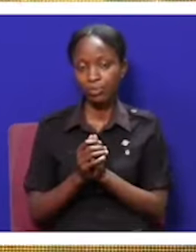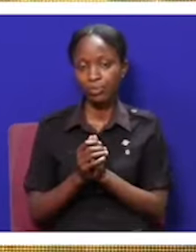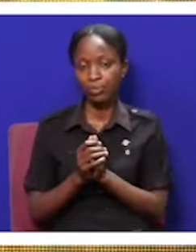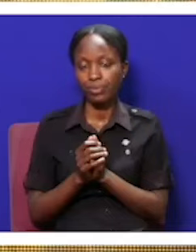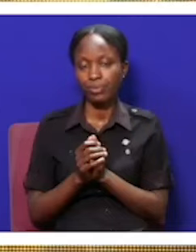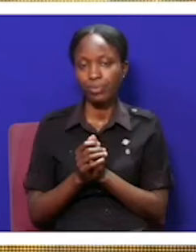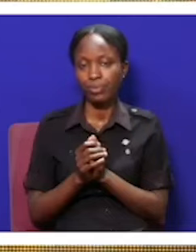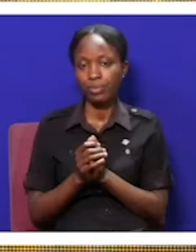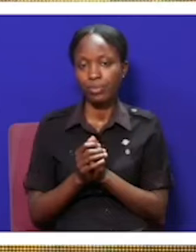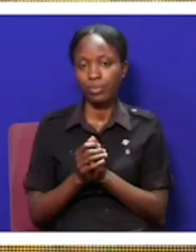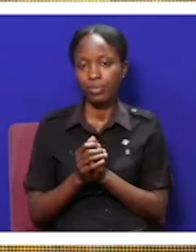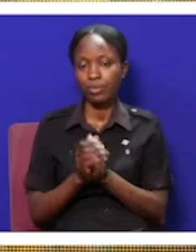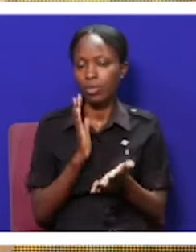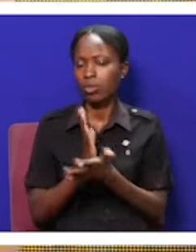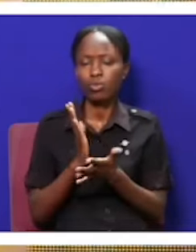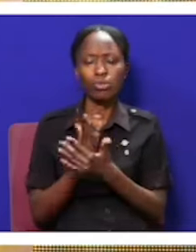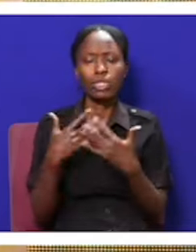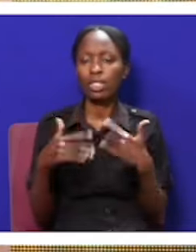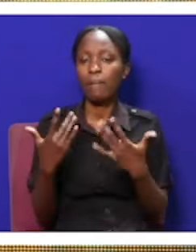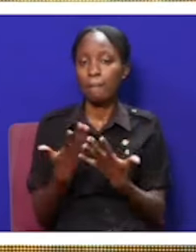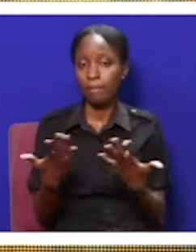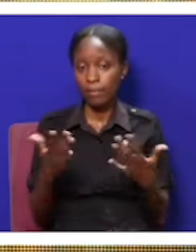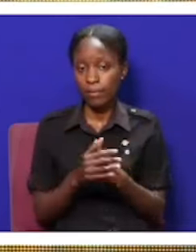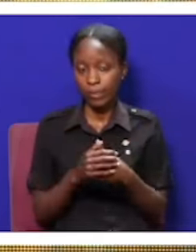Isn't it a wonderful thing? So,